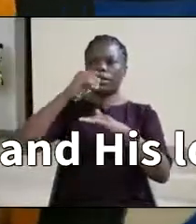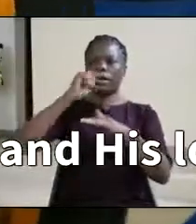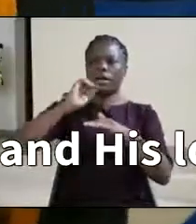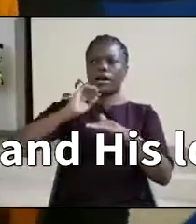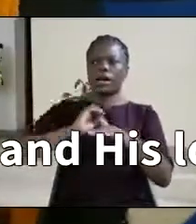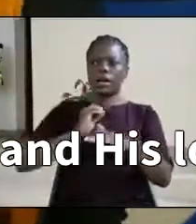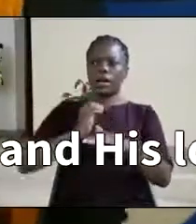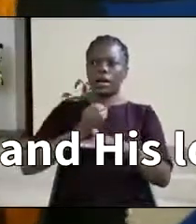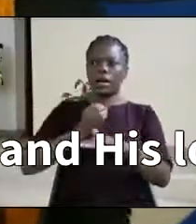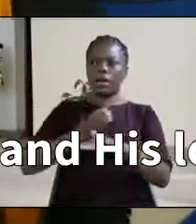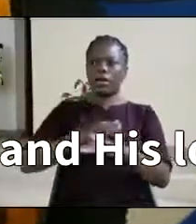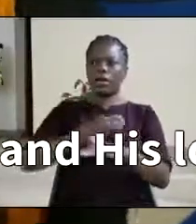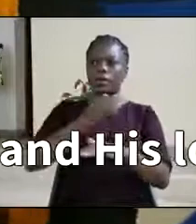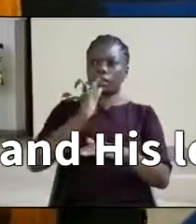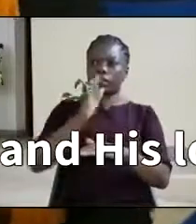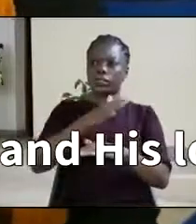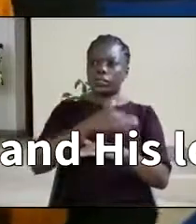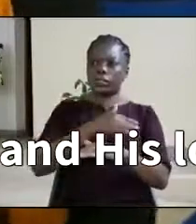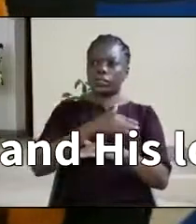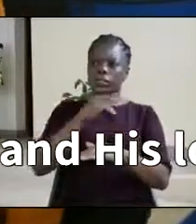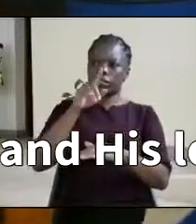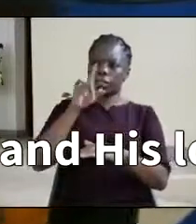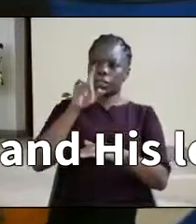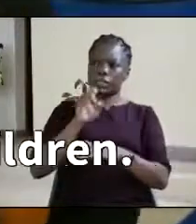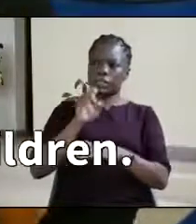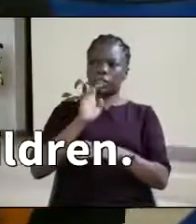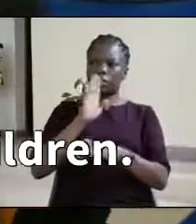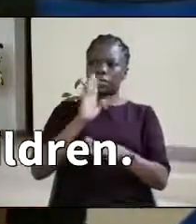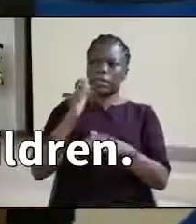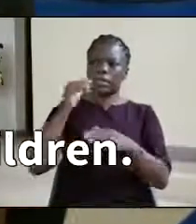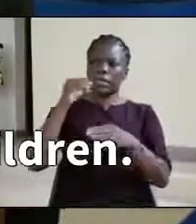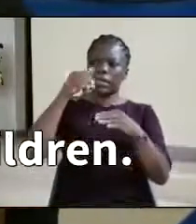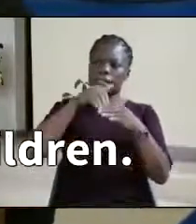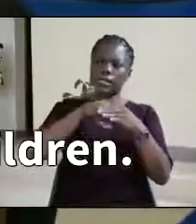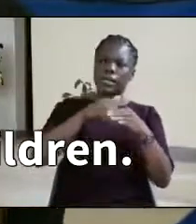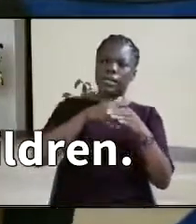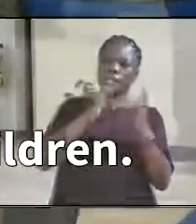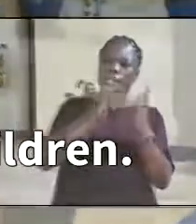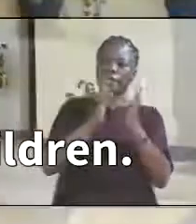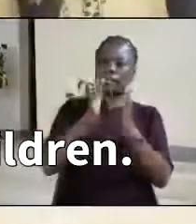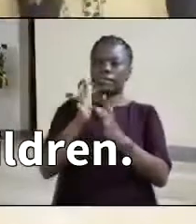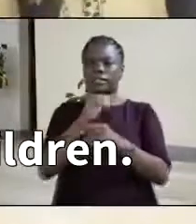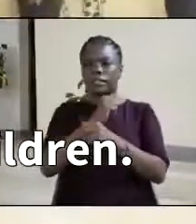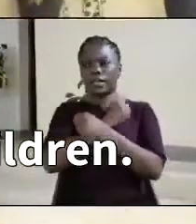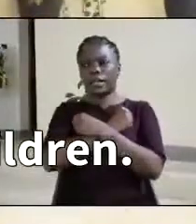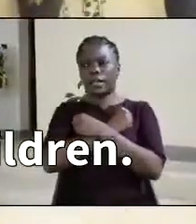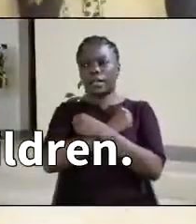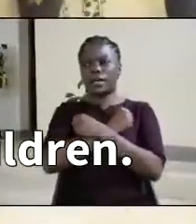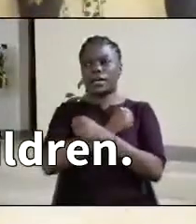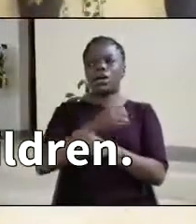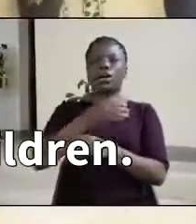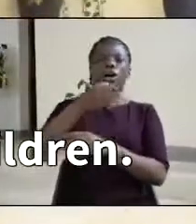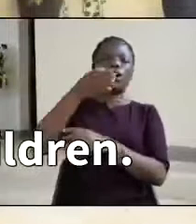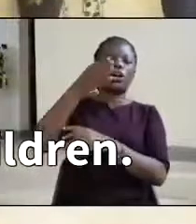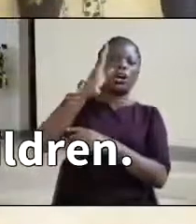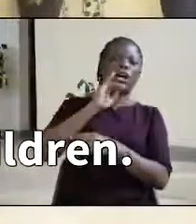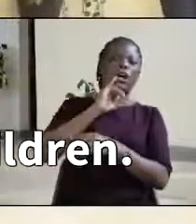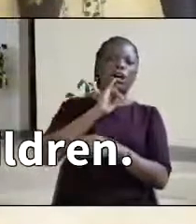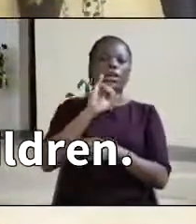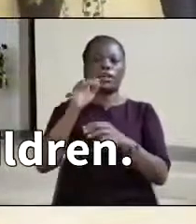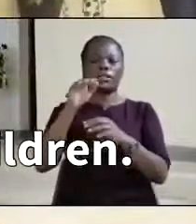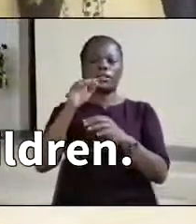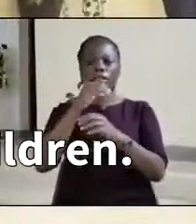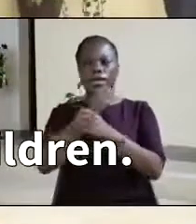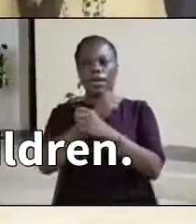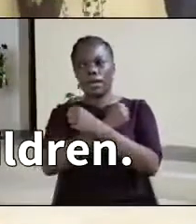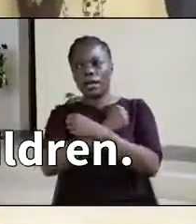be eternally of Jesus and His love. God is love,